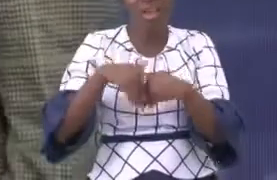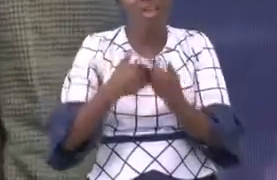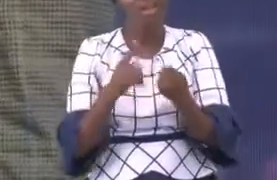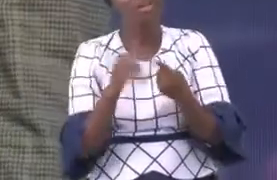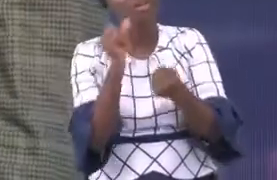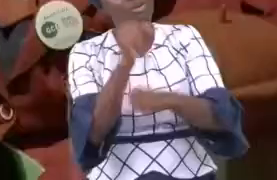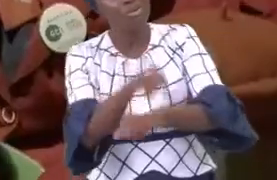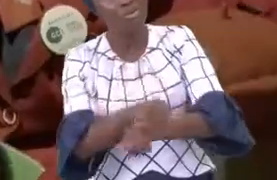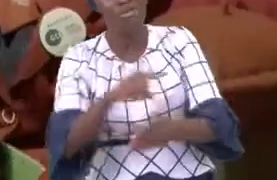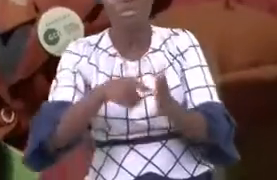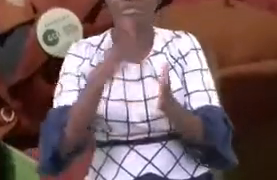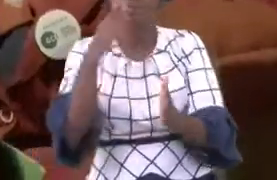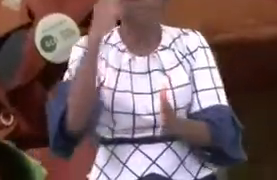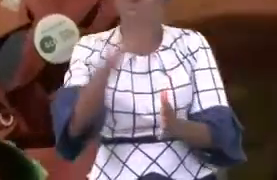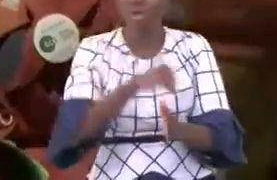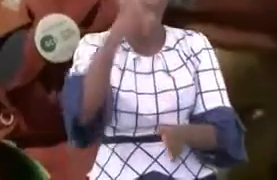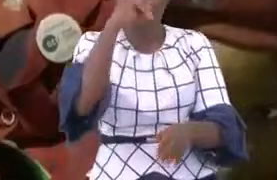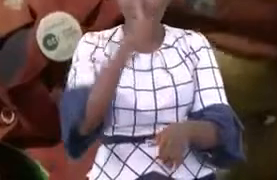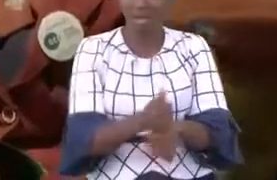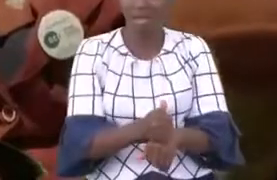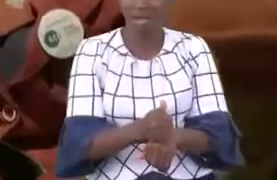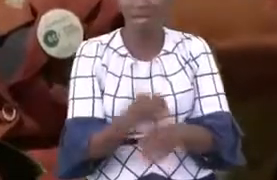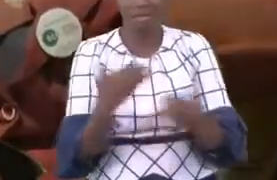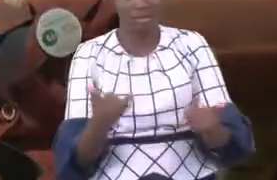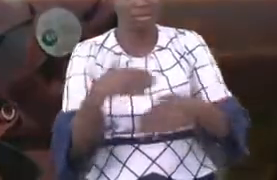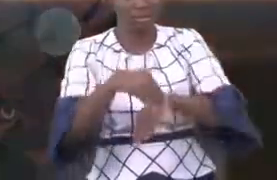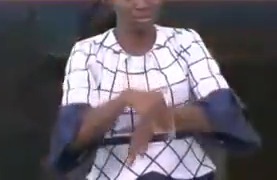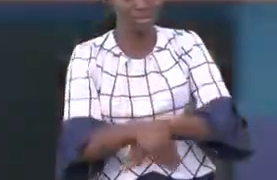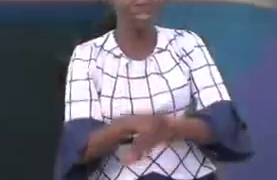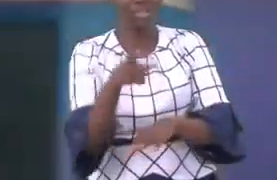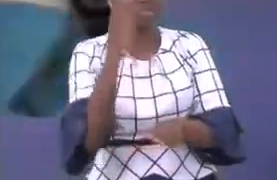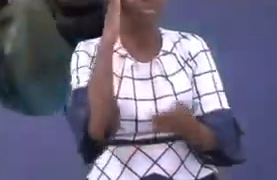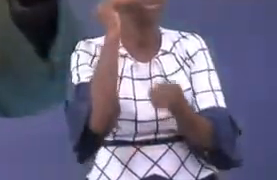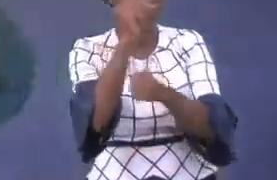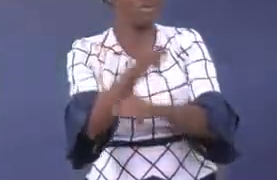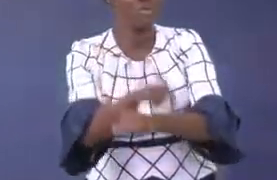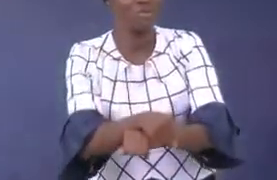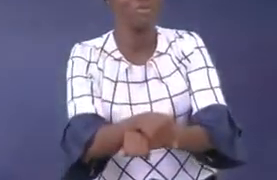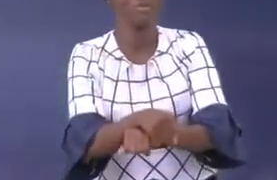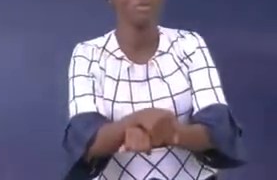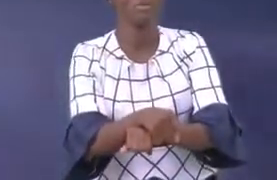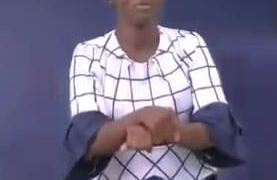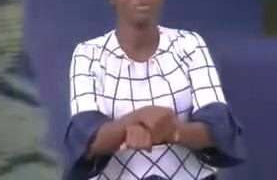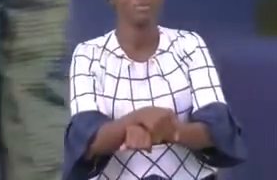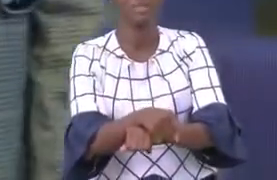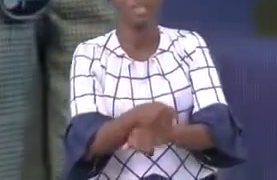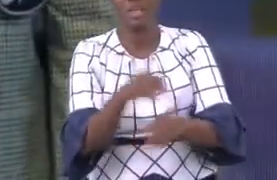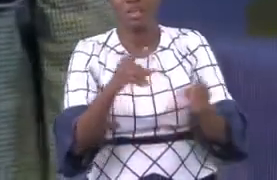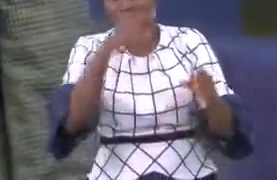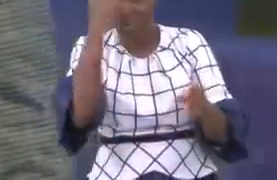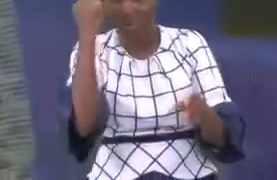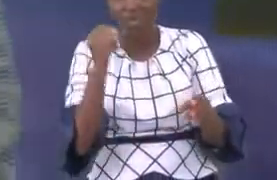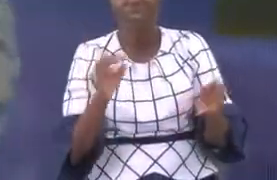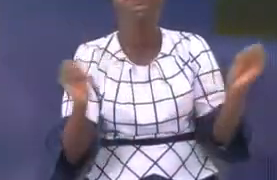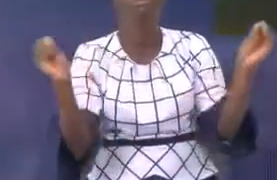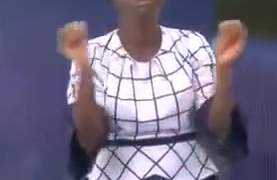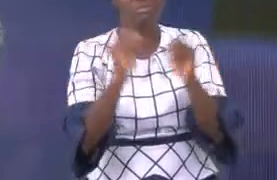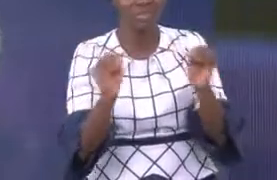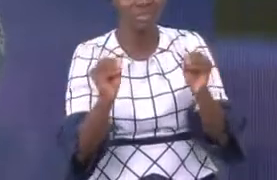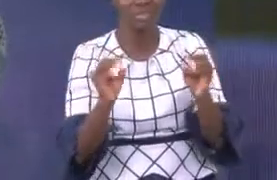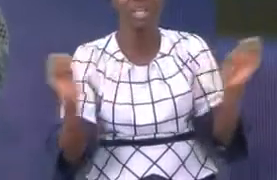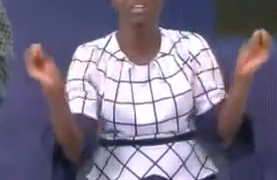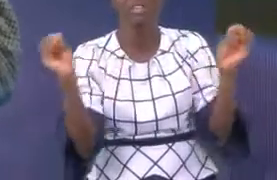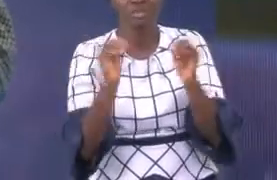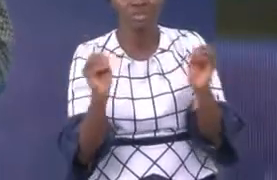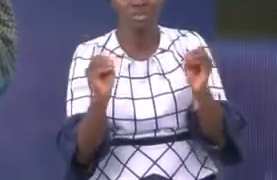come upon your life, because there is nothing, nothing, nothing too hard for him. Look